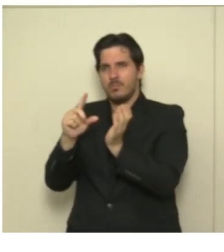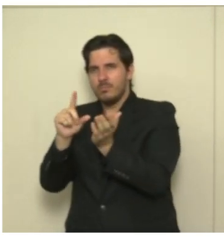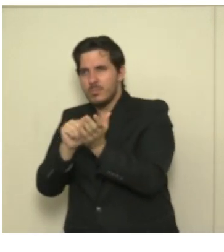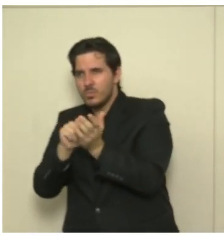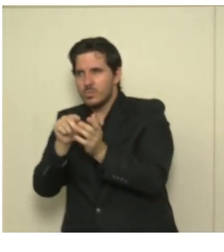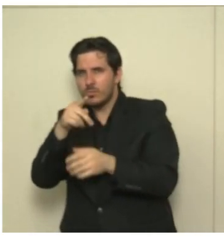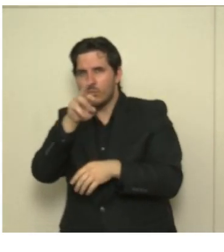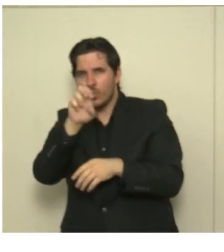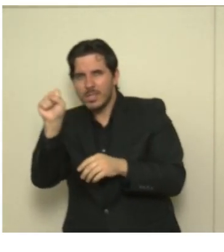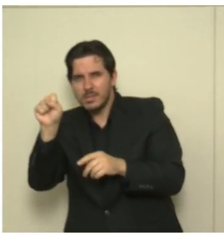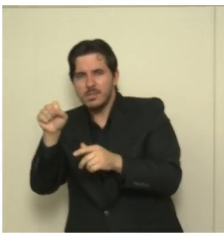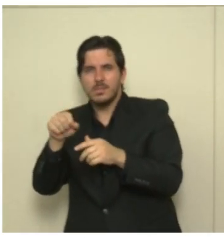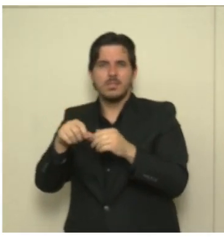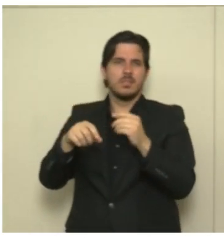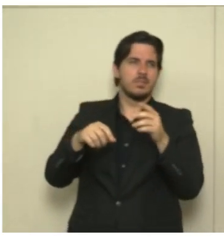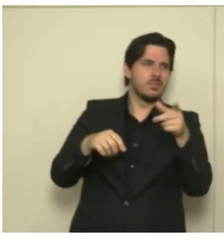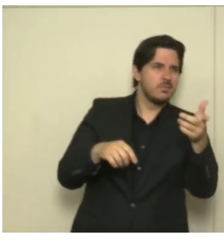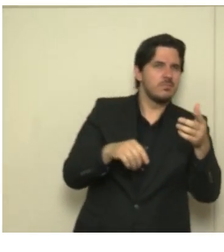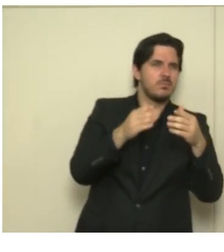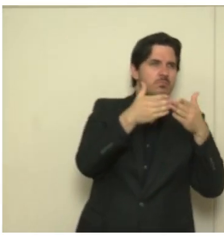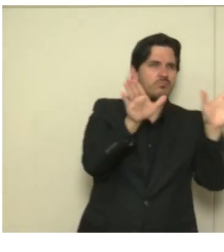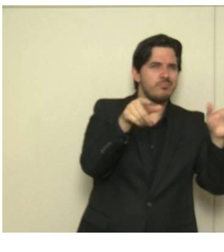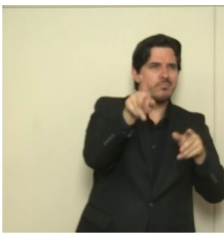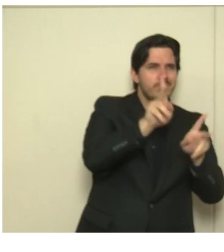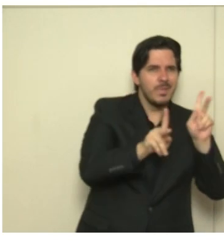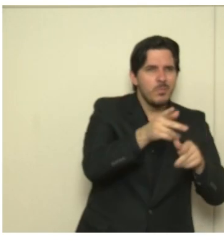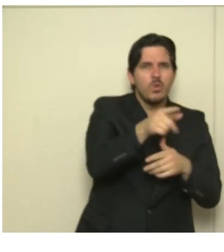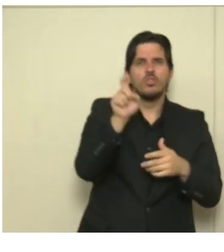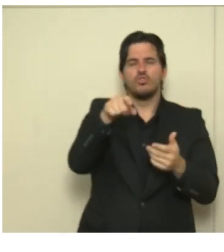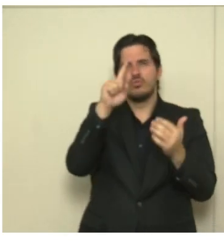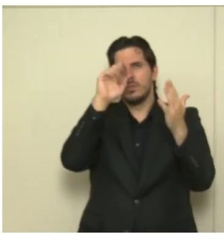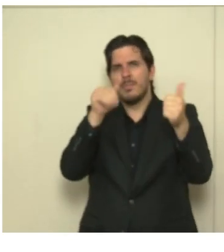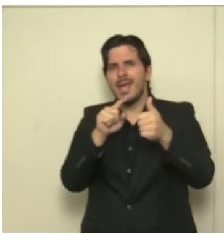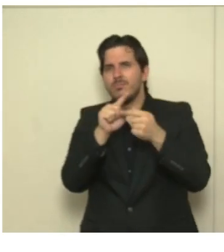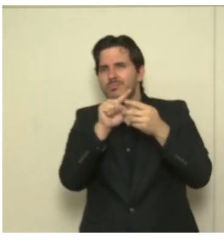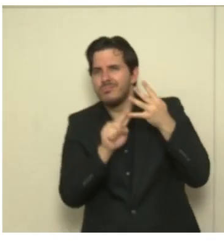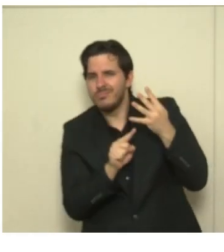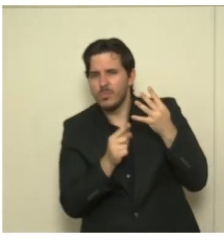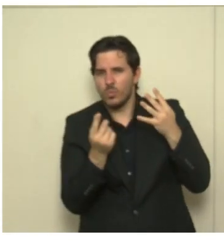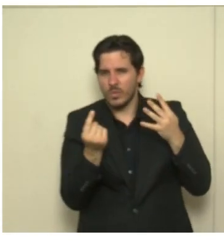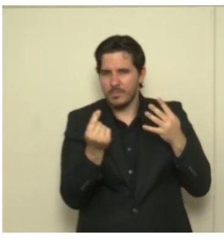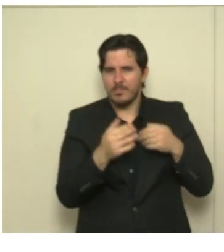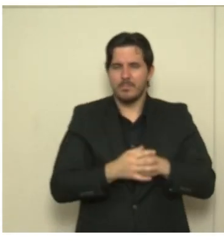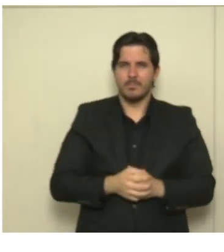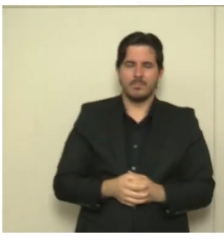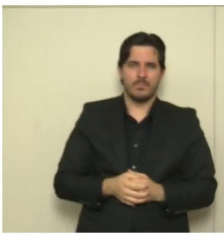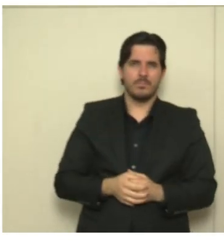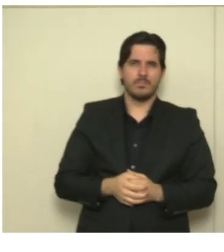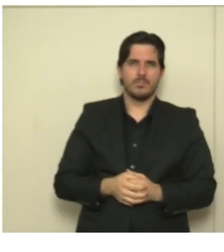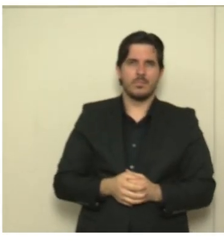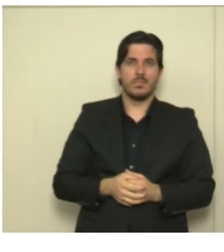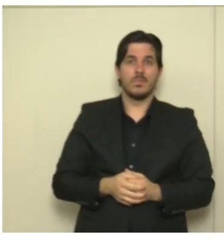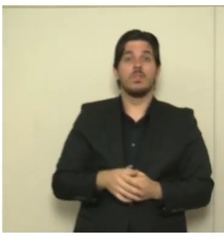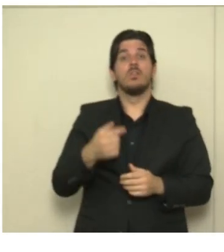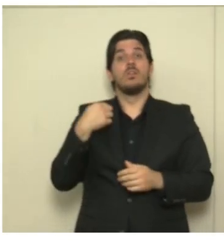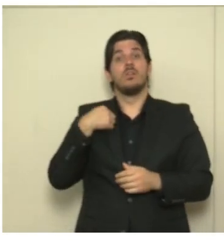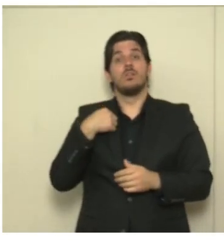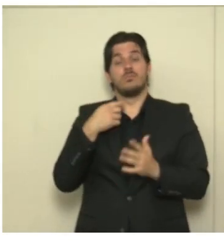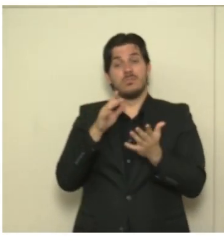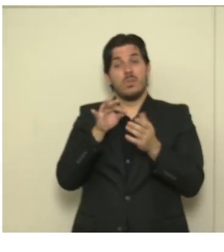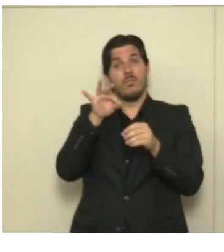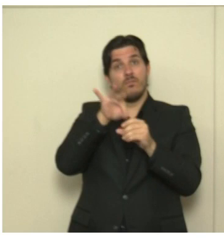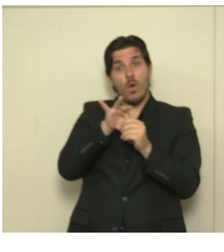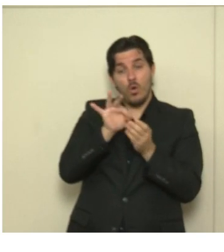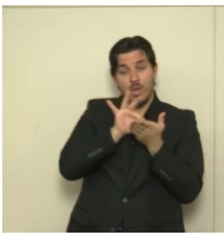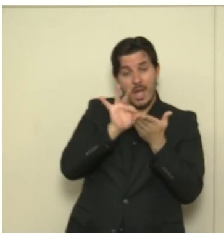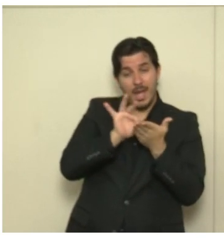on election night and in the days after the election. Though we don't anticipate any delays in vote counting, there